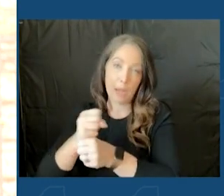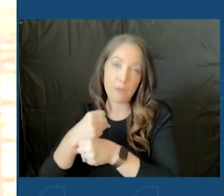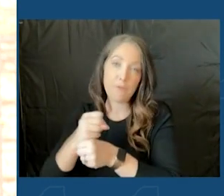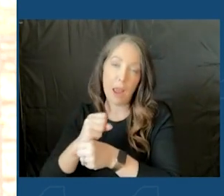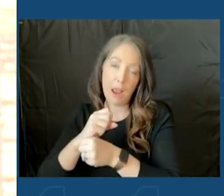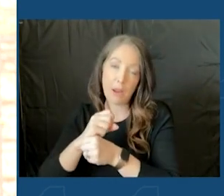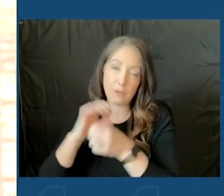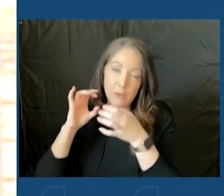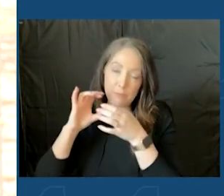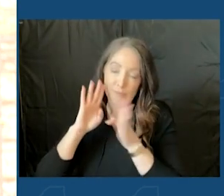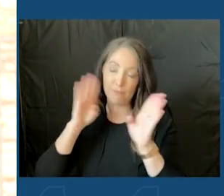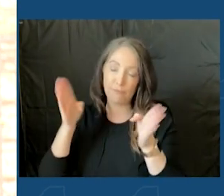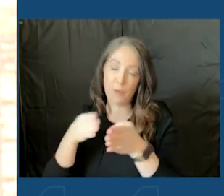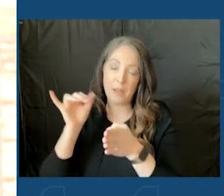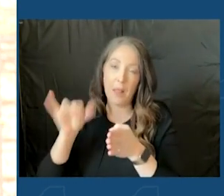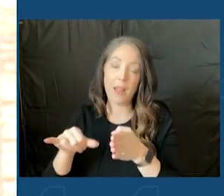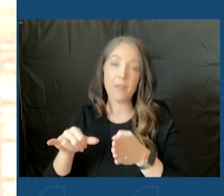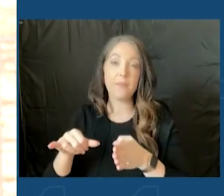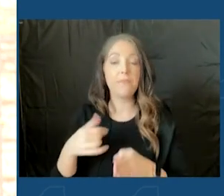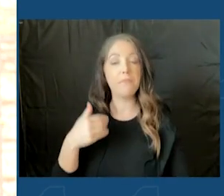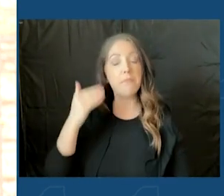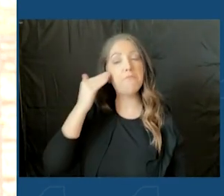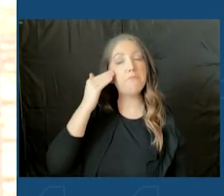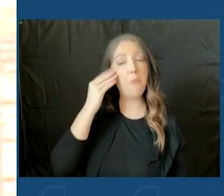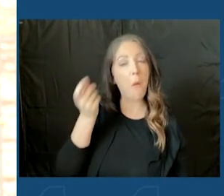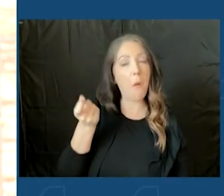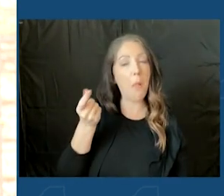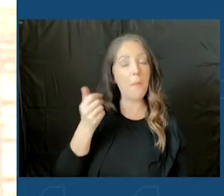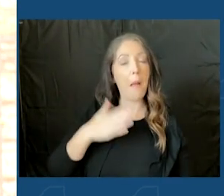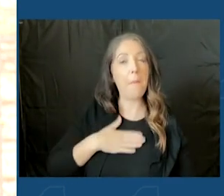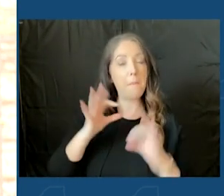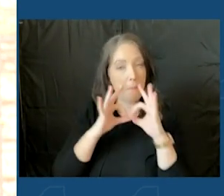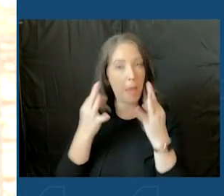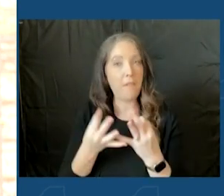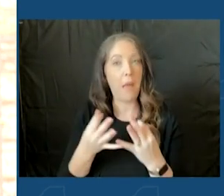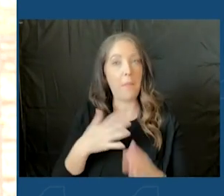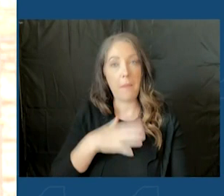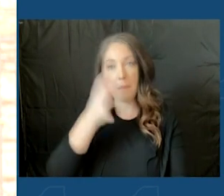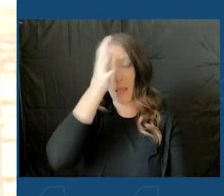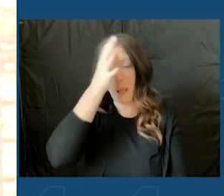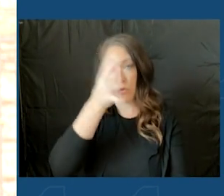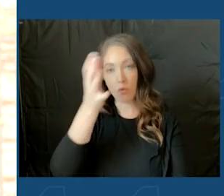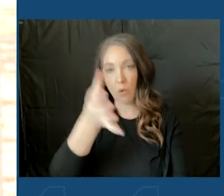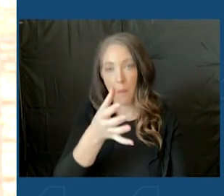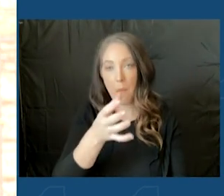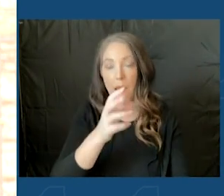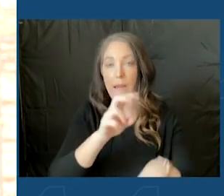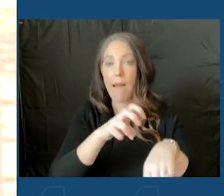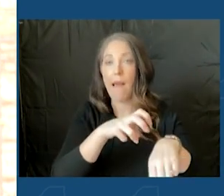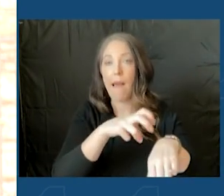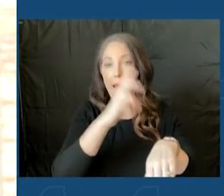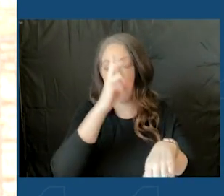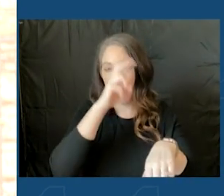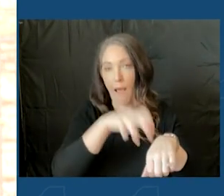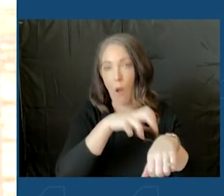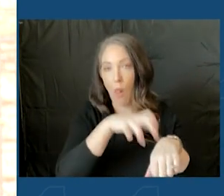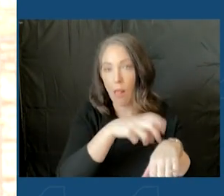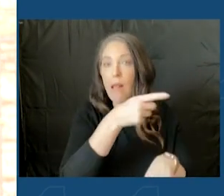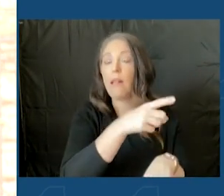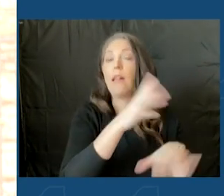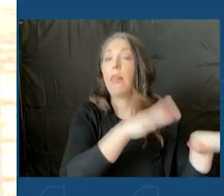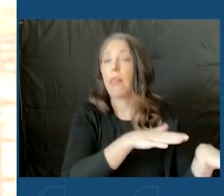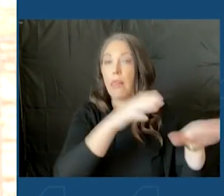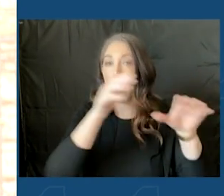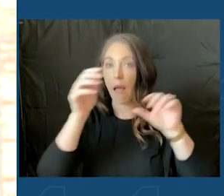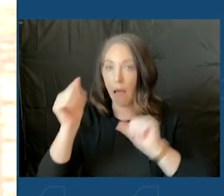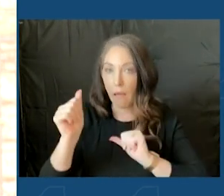my family lived the American dream when my grandpa left great poverty in Ireland and was able to leave working as a migrant